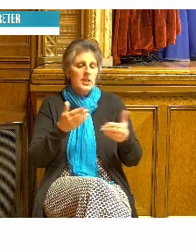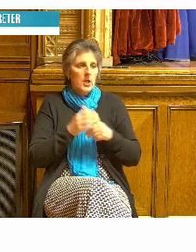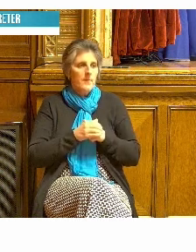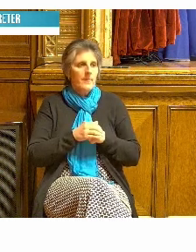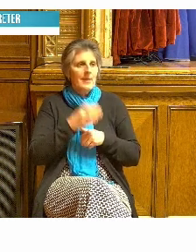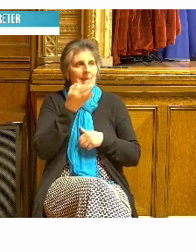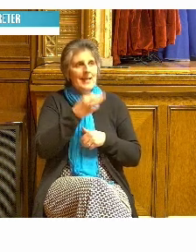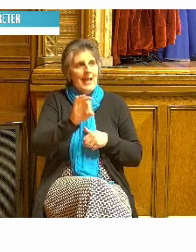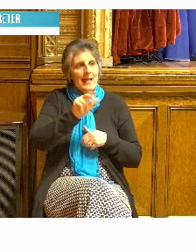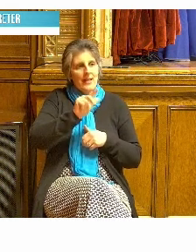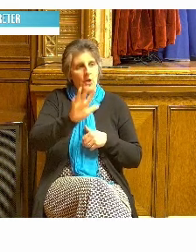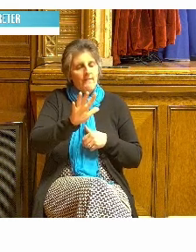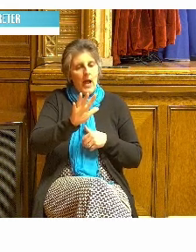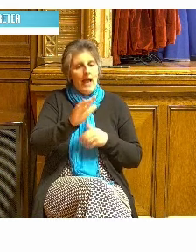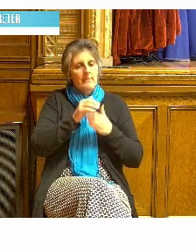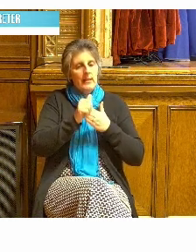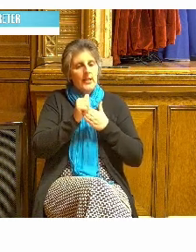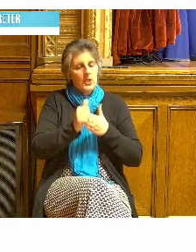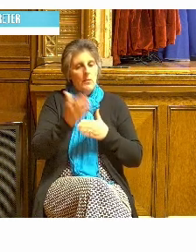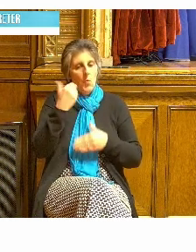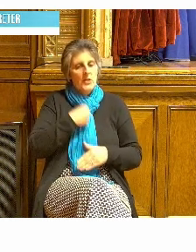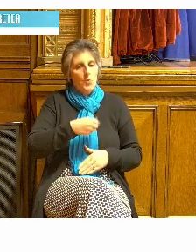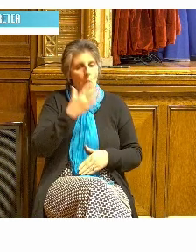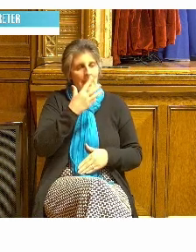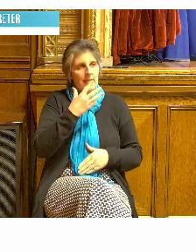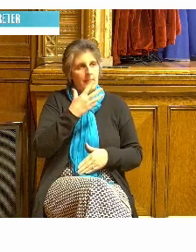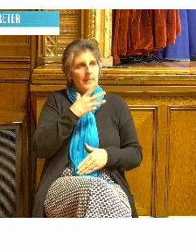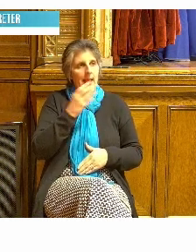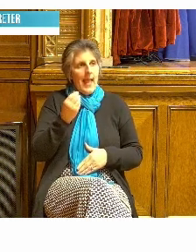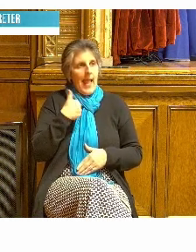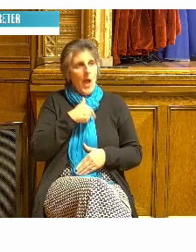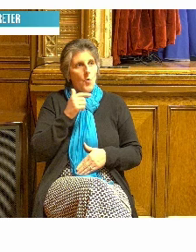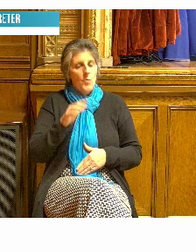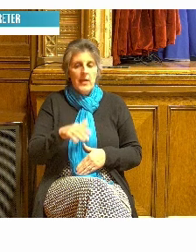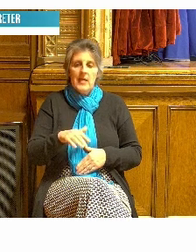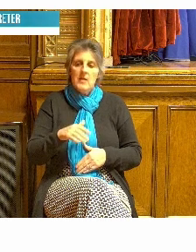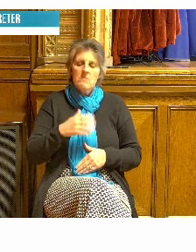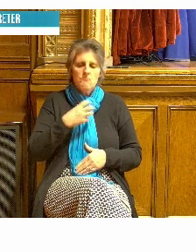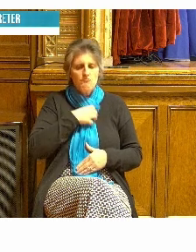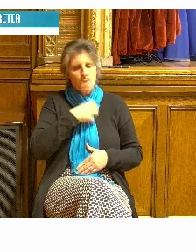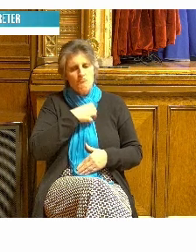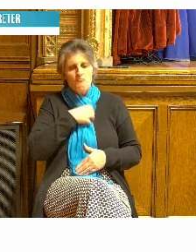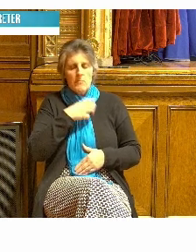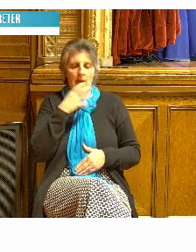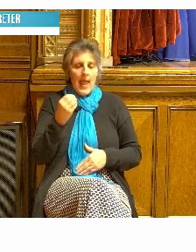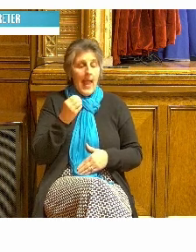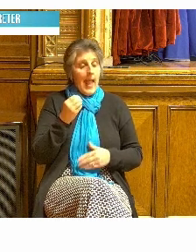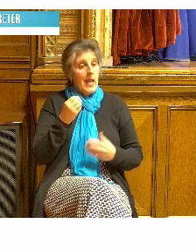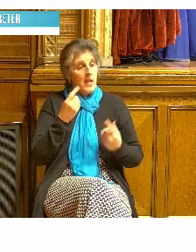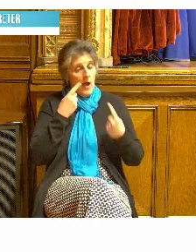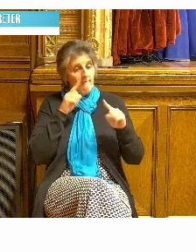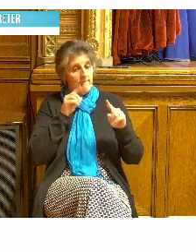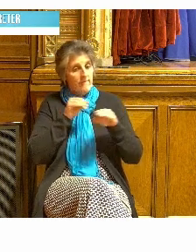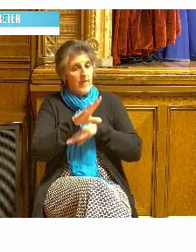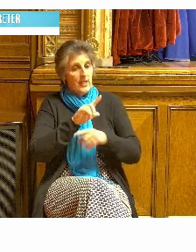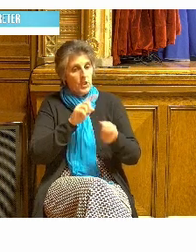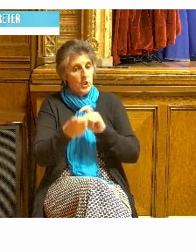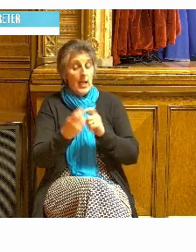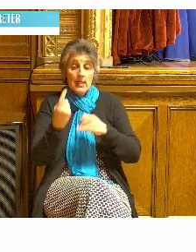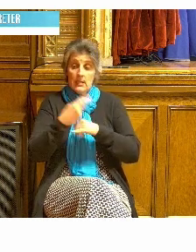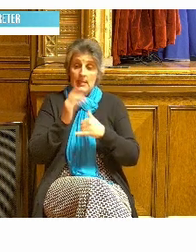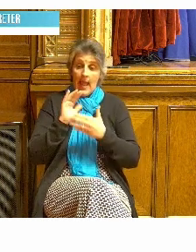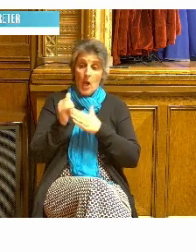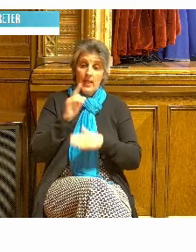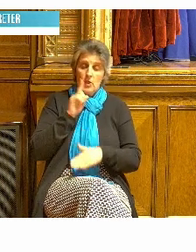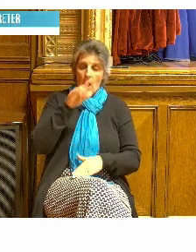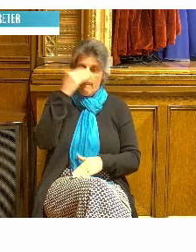In 1935, the leadership was white, and we raised our voice and effected change. Today, our